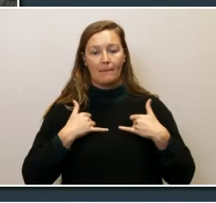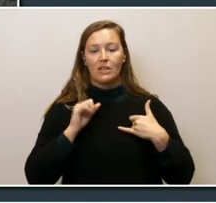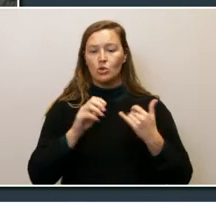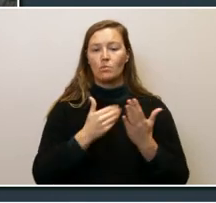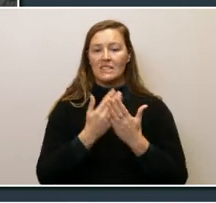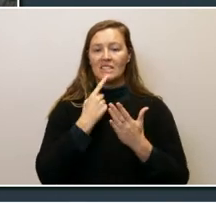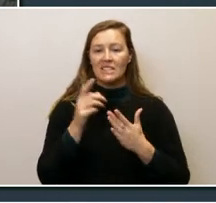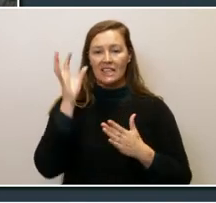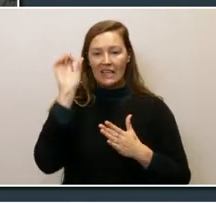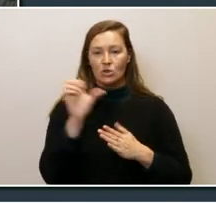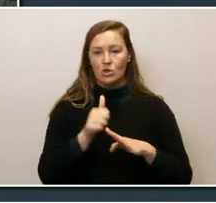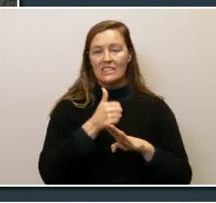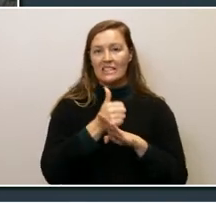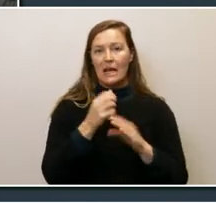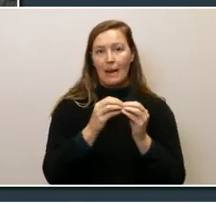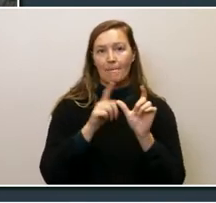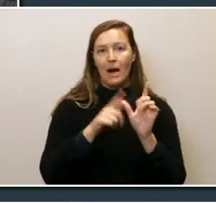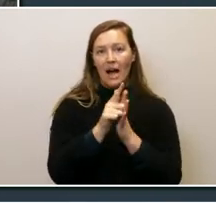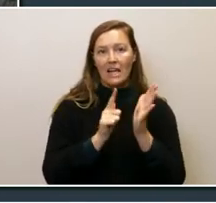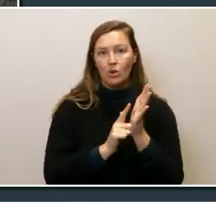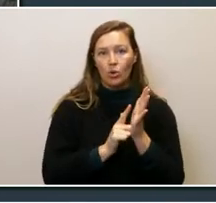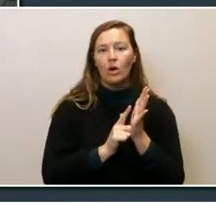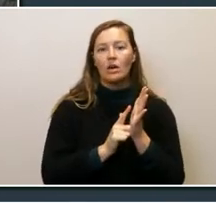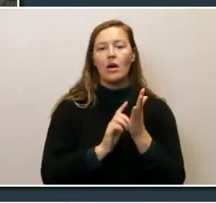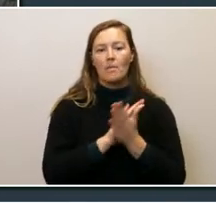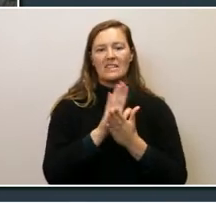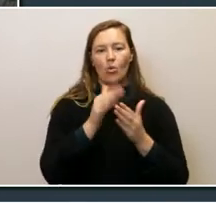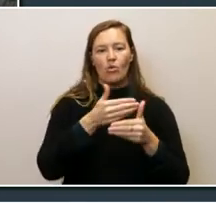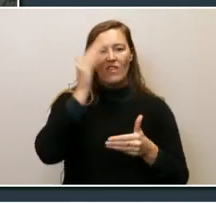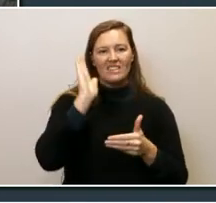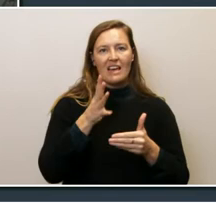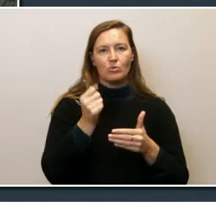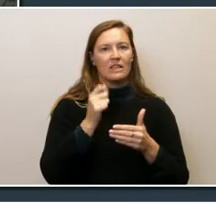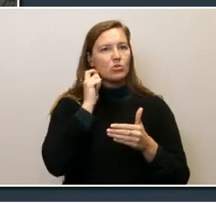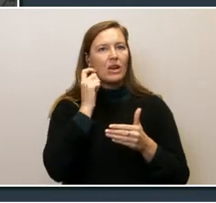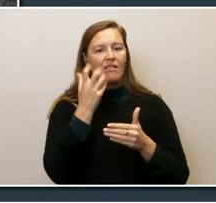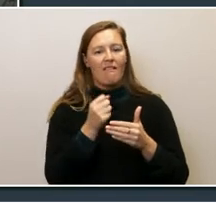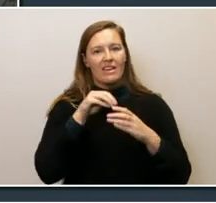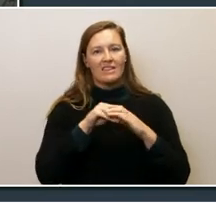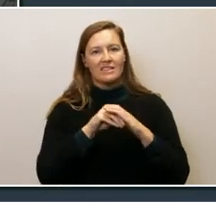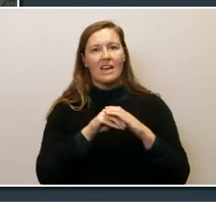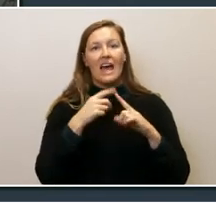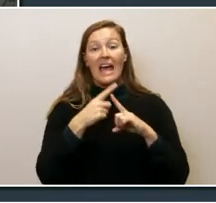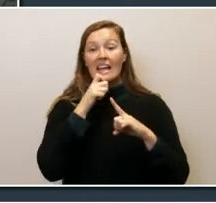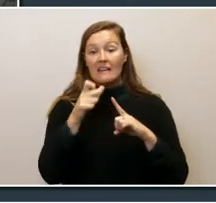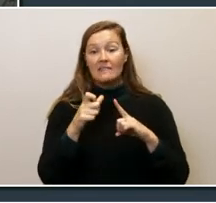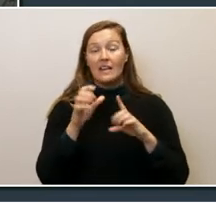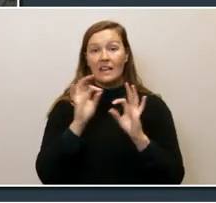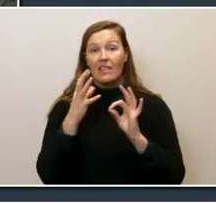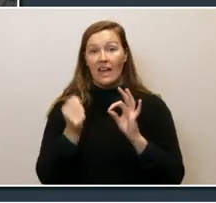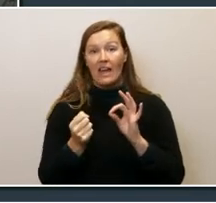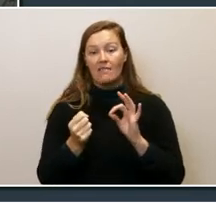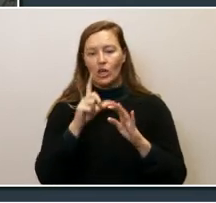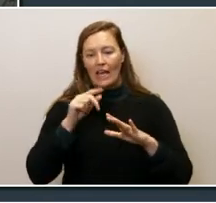for council to instigate a bylaw banning non-self-contained freedom campers and clamp offenders up to